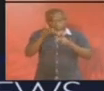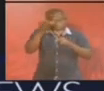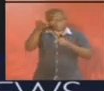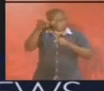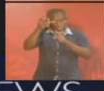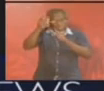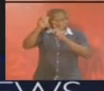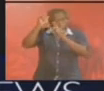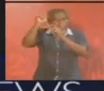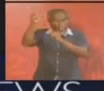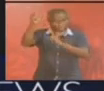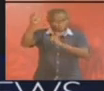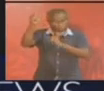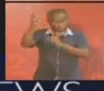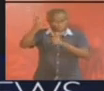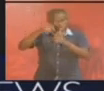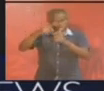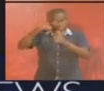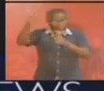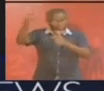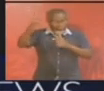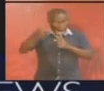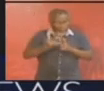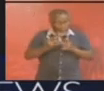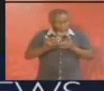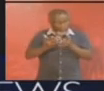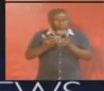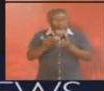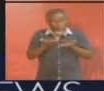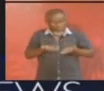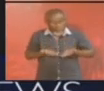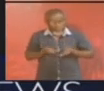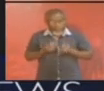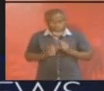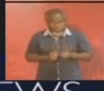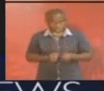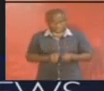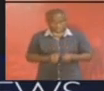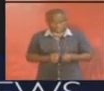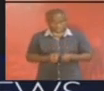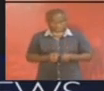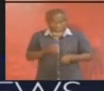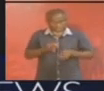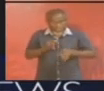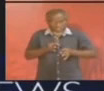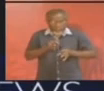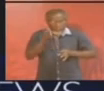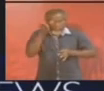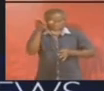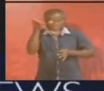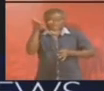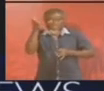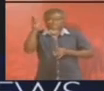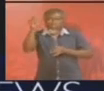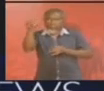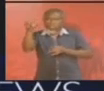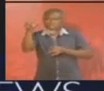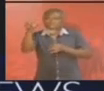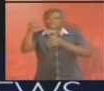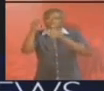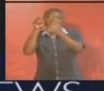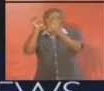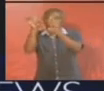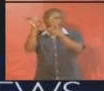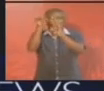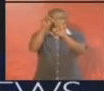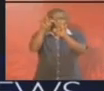in Trinidad, and if it is the norm that if someone is a primary contact of somebody who has COVID in Tobago, is that person allowed to travel